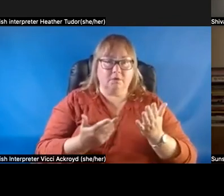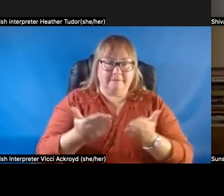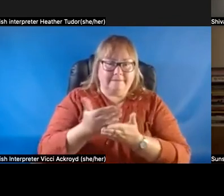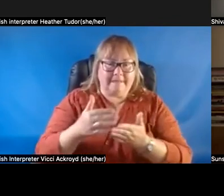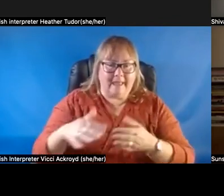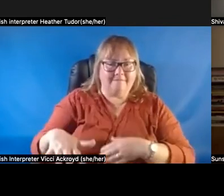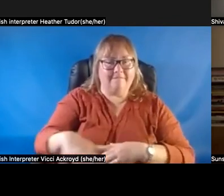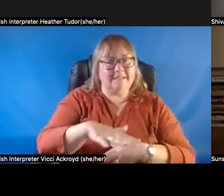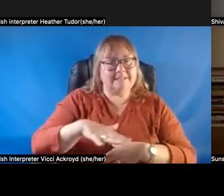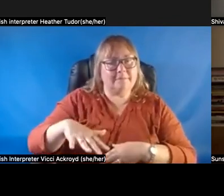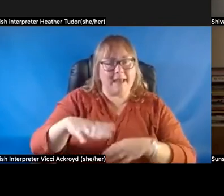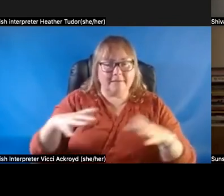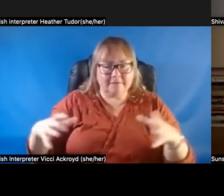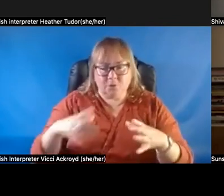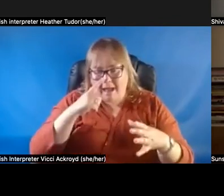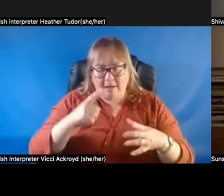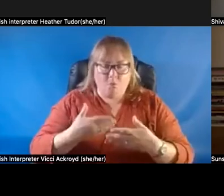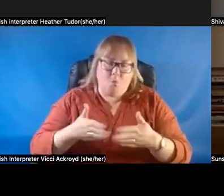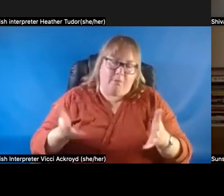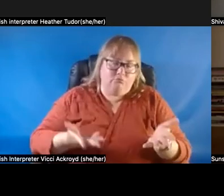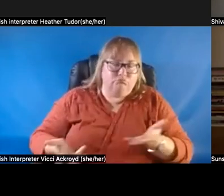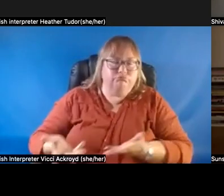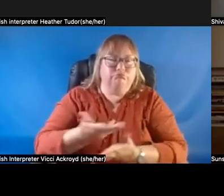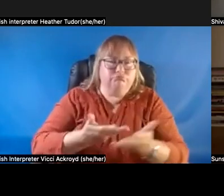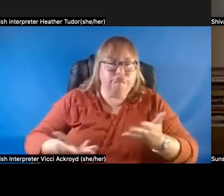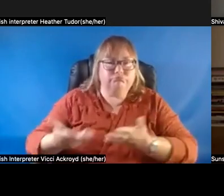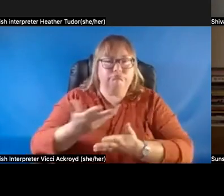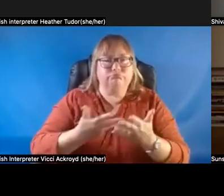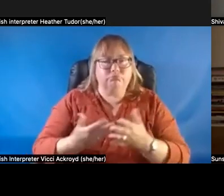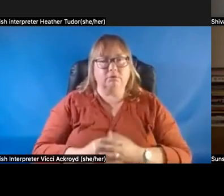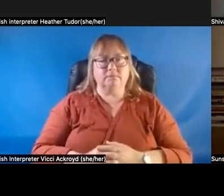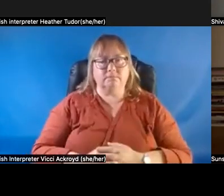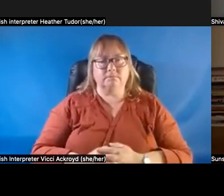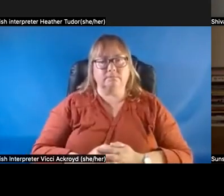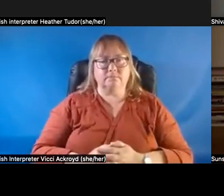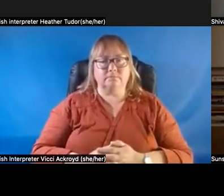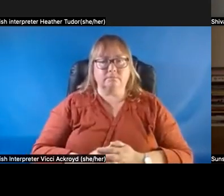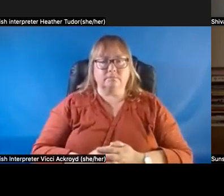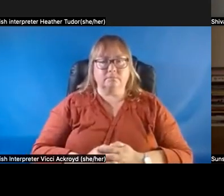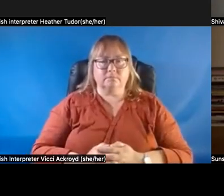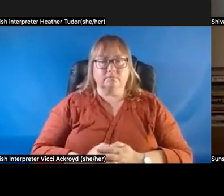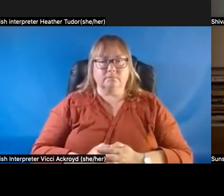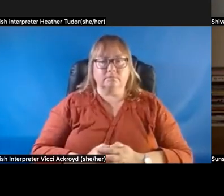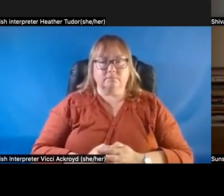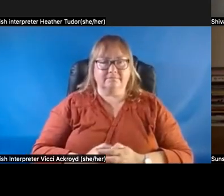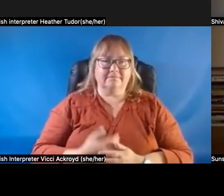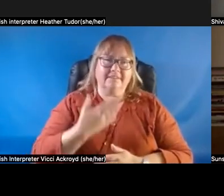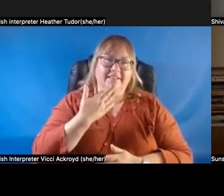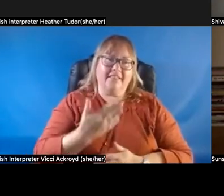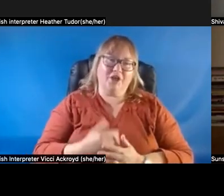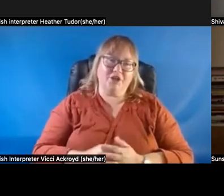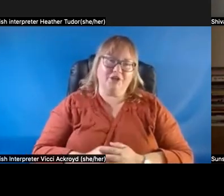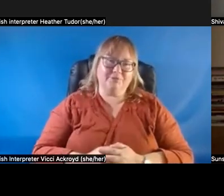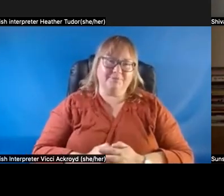space to discuss these things. Thank you so much.